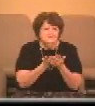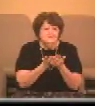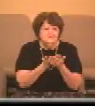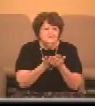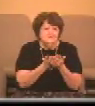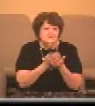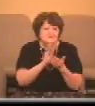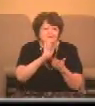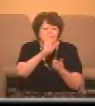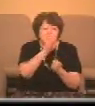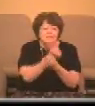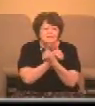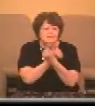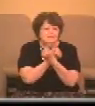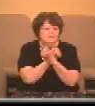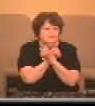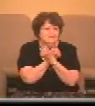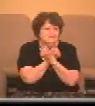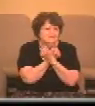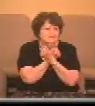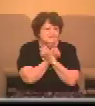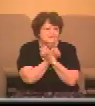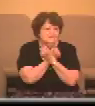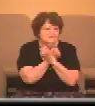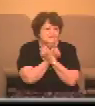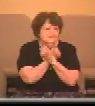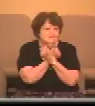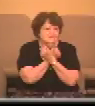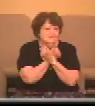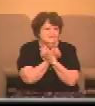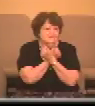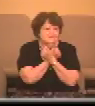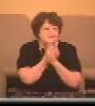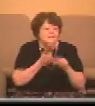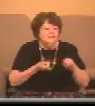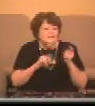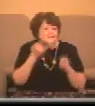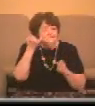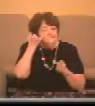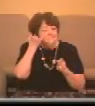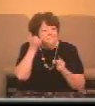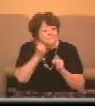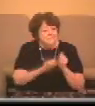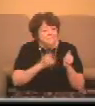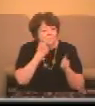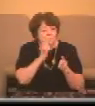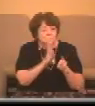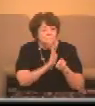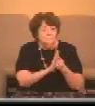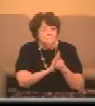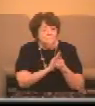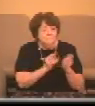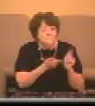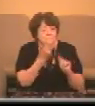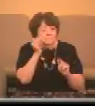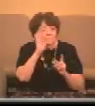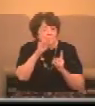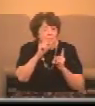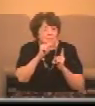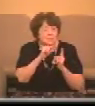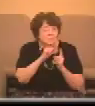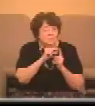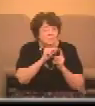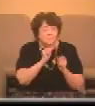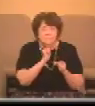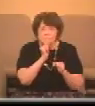goodness, we doubt your love, as if every promise